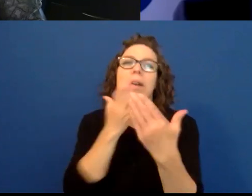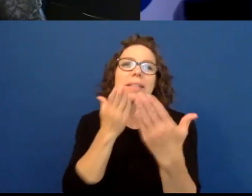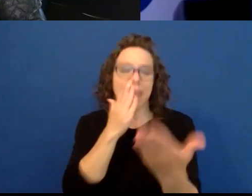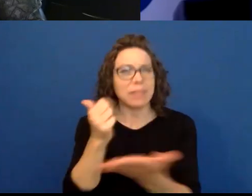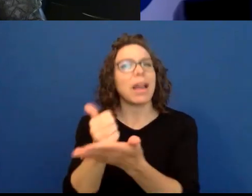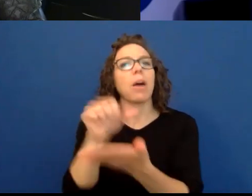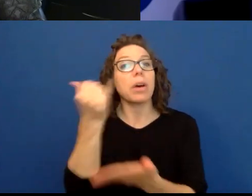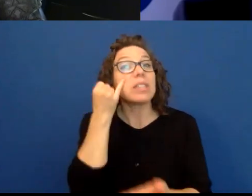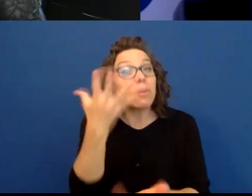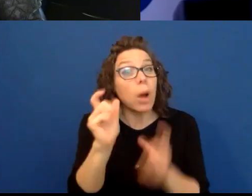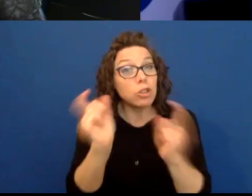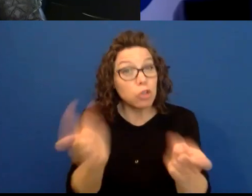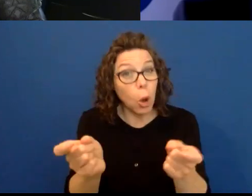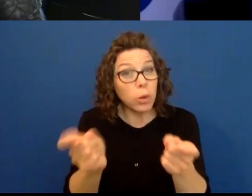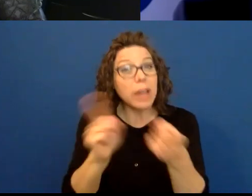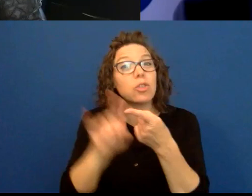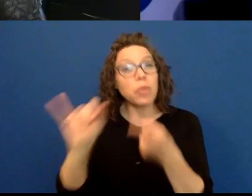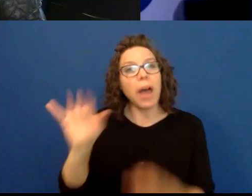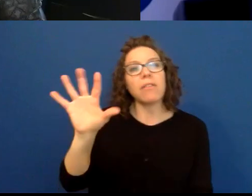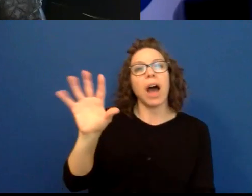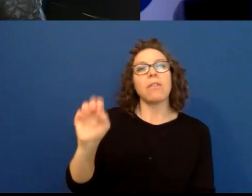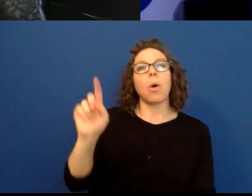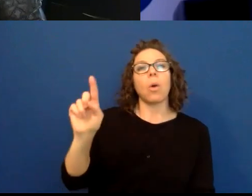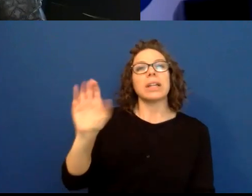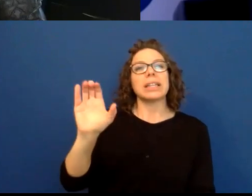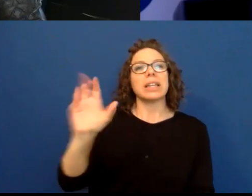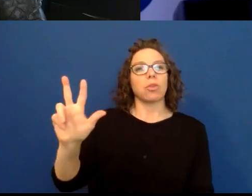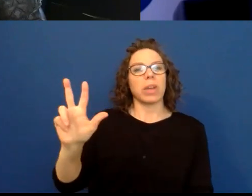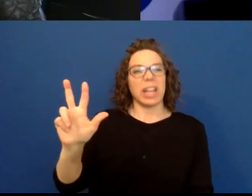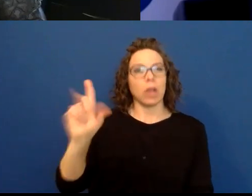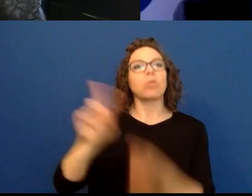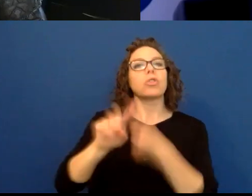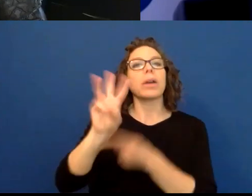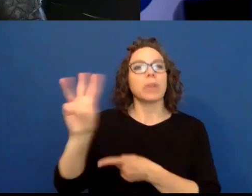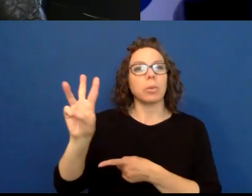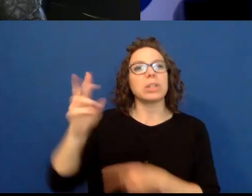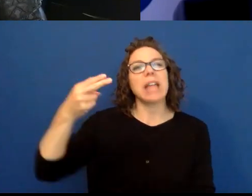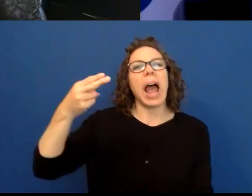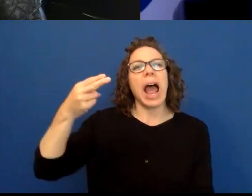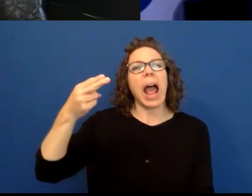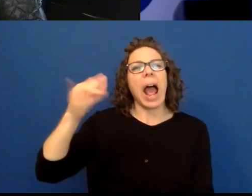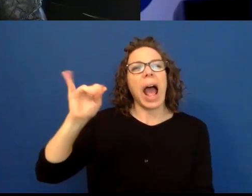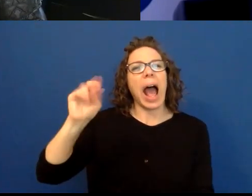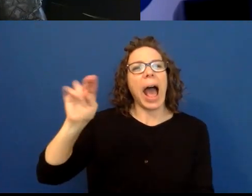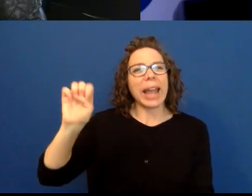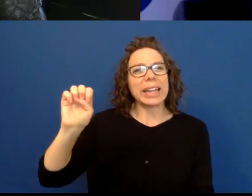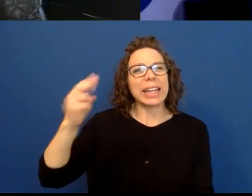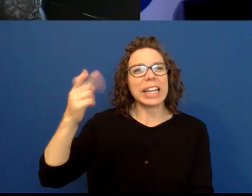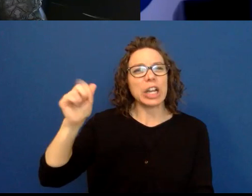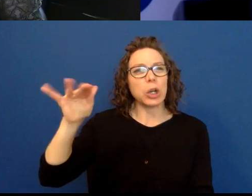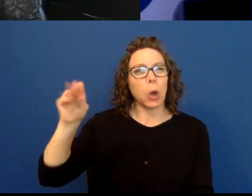wish to donate to the 501c3 organization, visit their website at heineheroes.com.